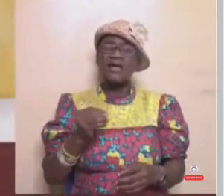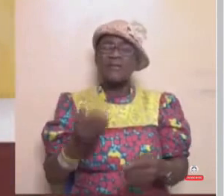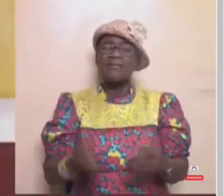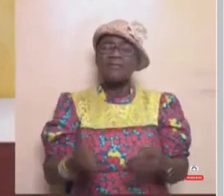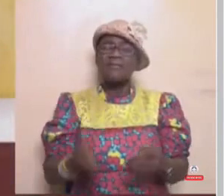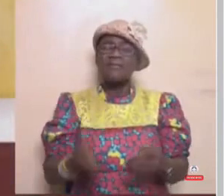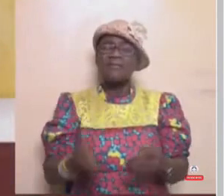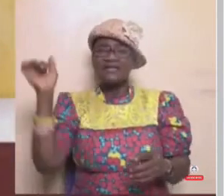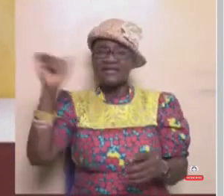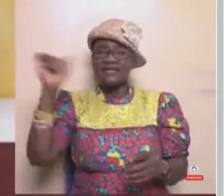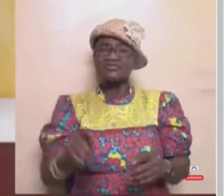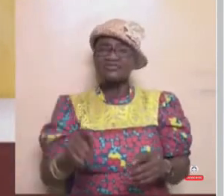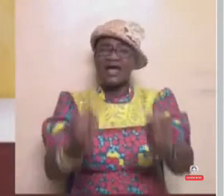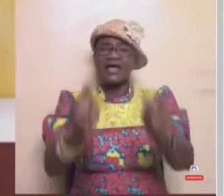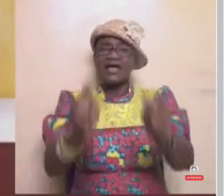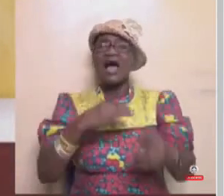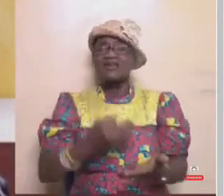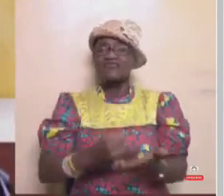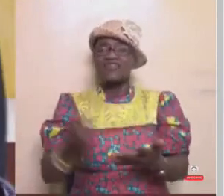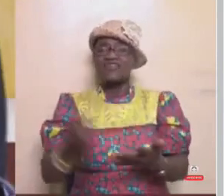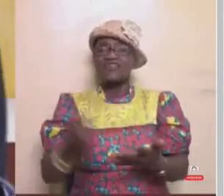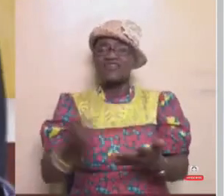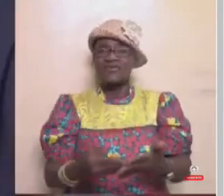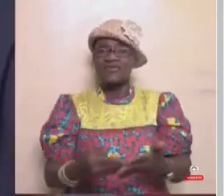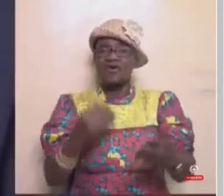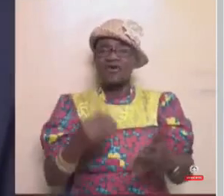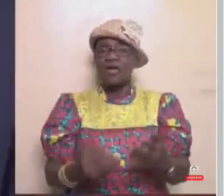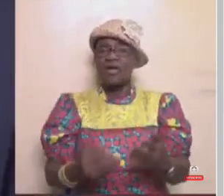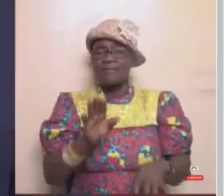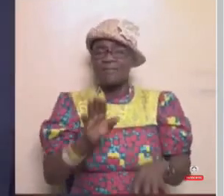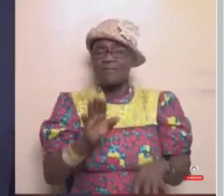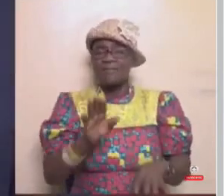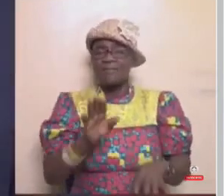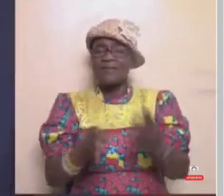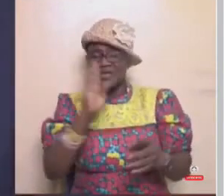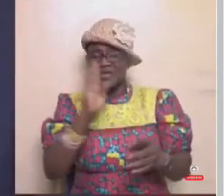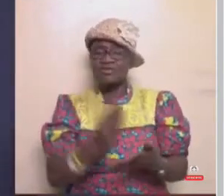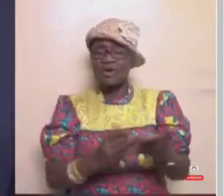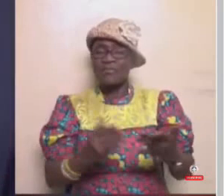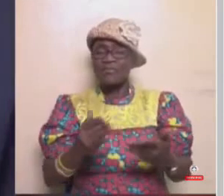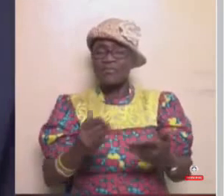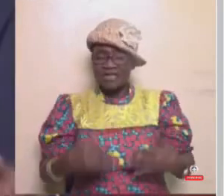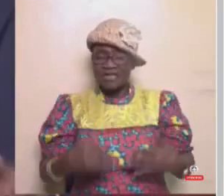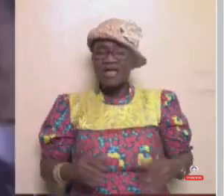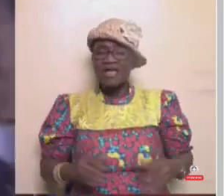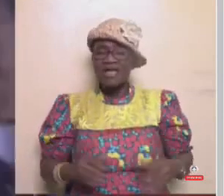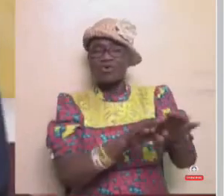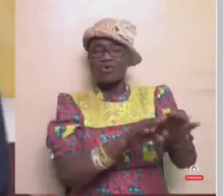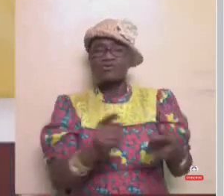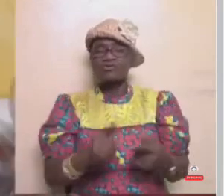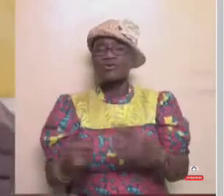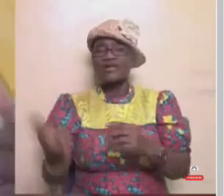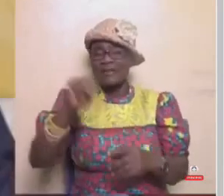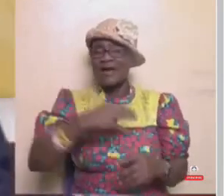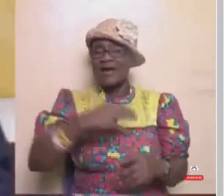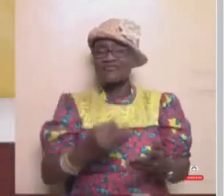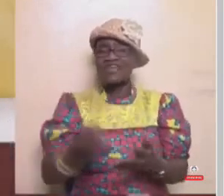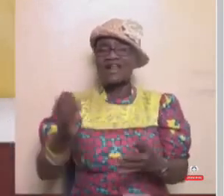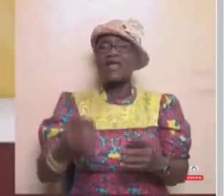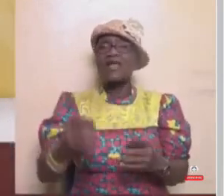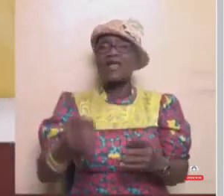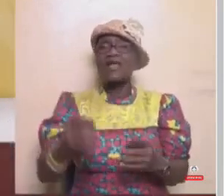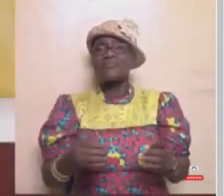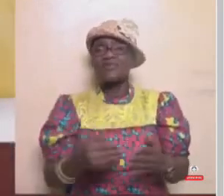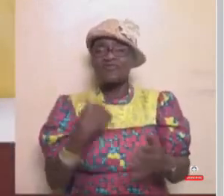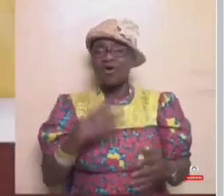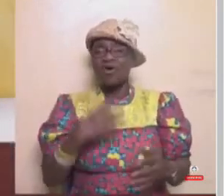failed before, or maybe somebody close to them have failed before, or they are using the experience of others to measure